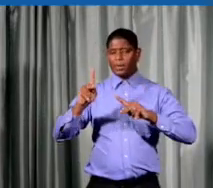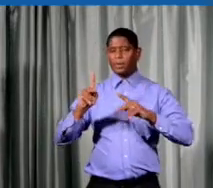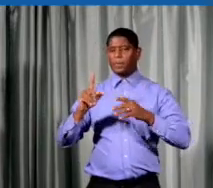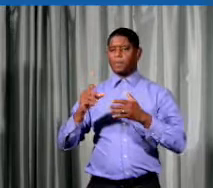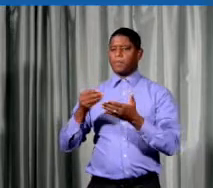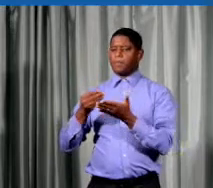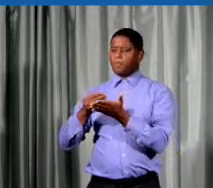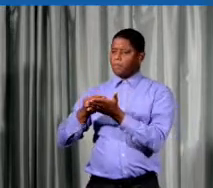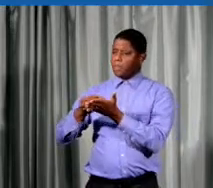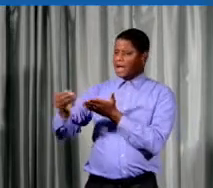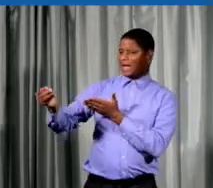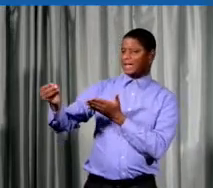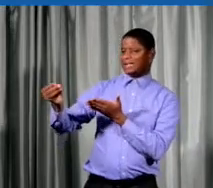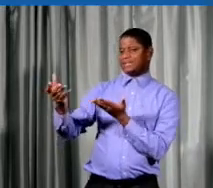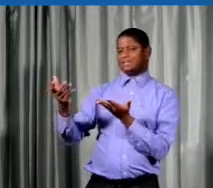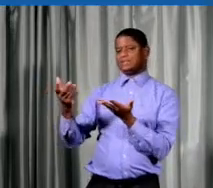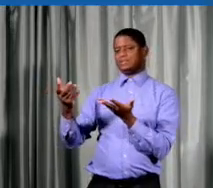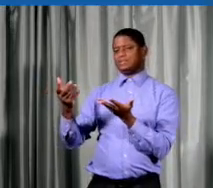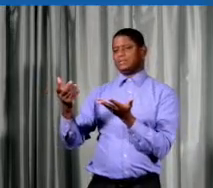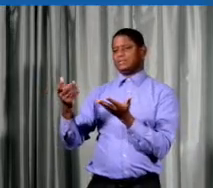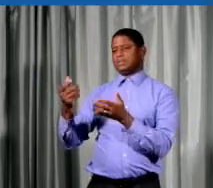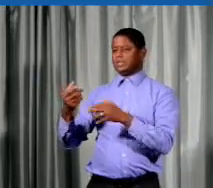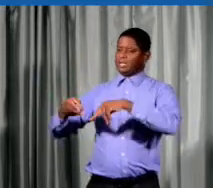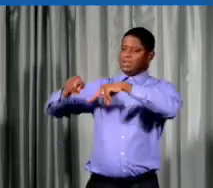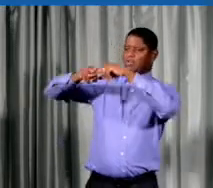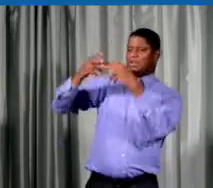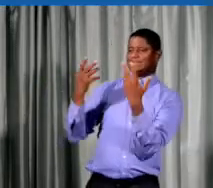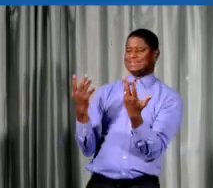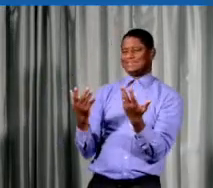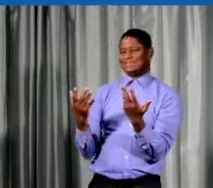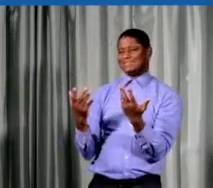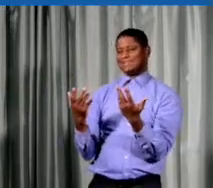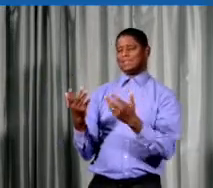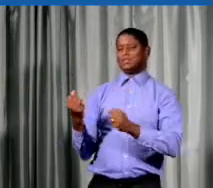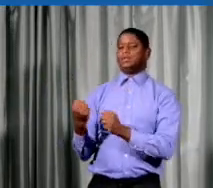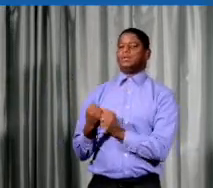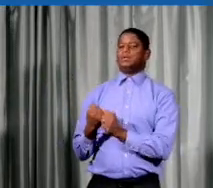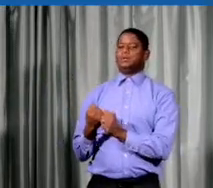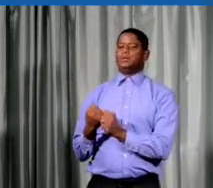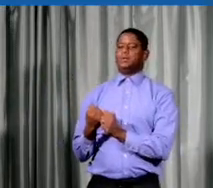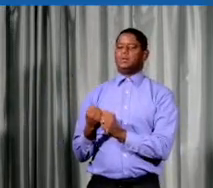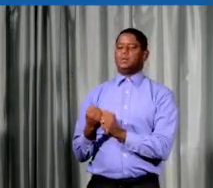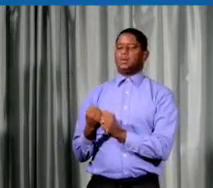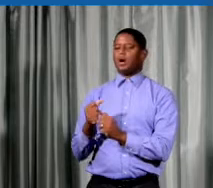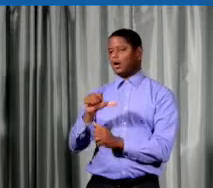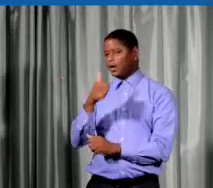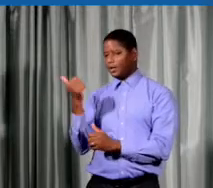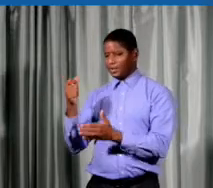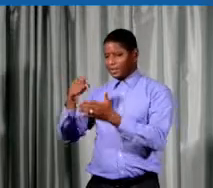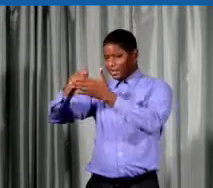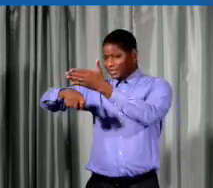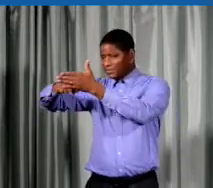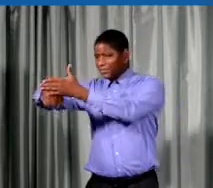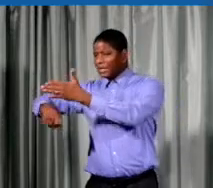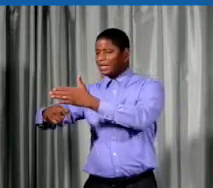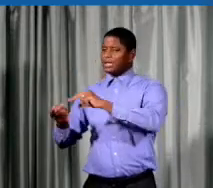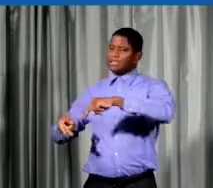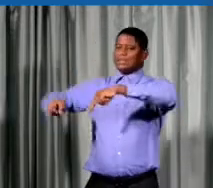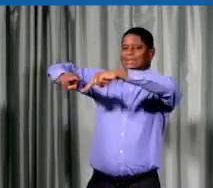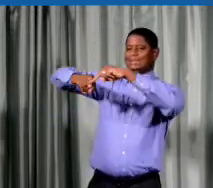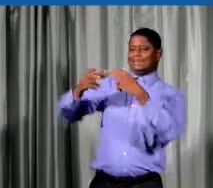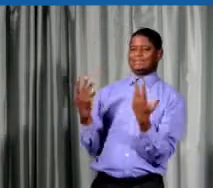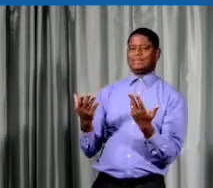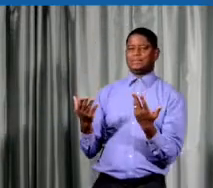Selling expenses are increasing. General expenses, you're seeing the increases, right?